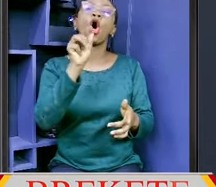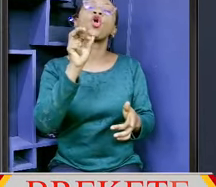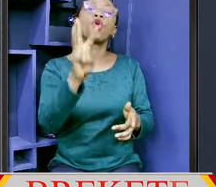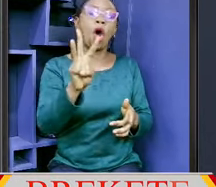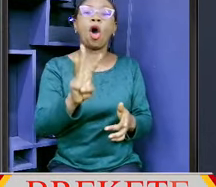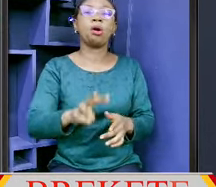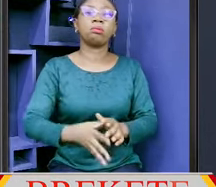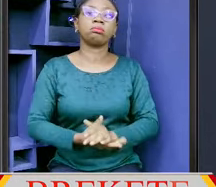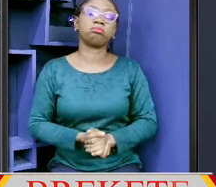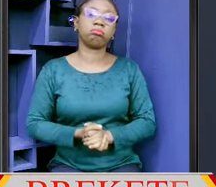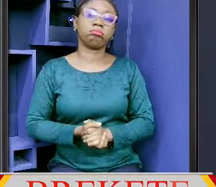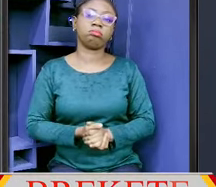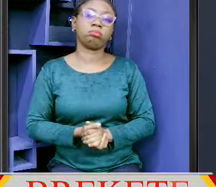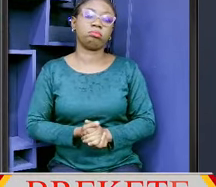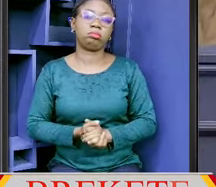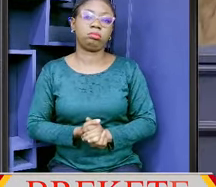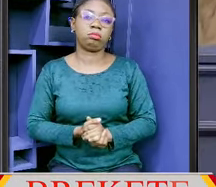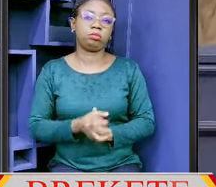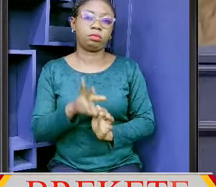Raw.